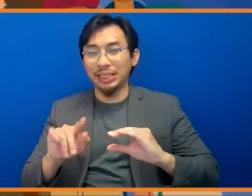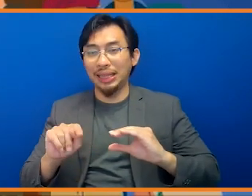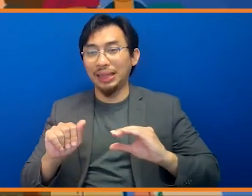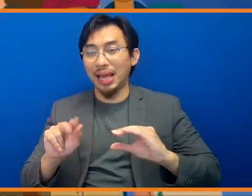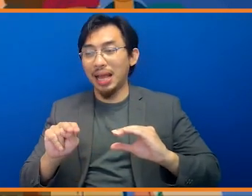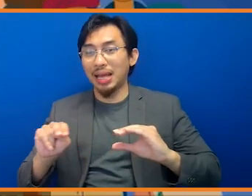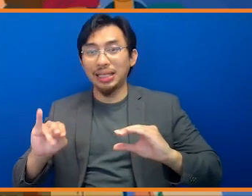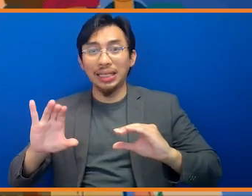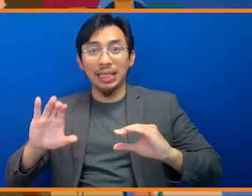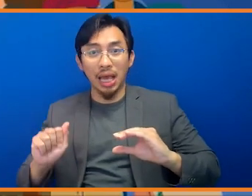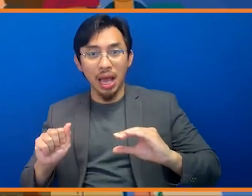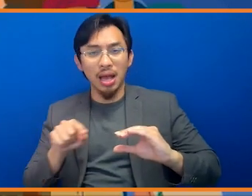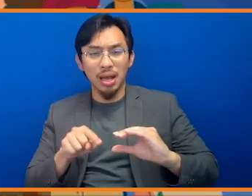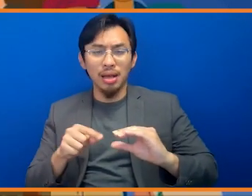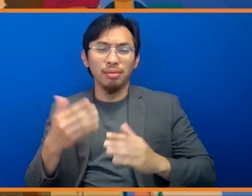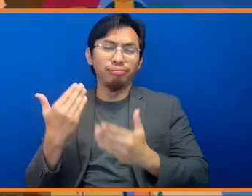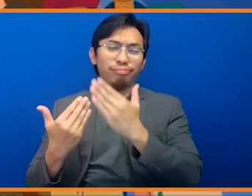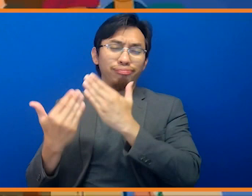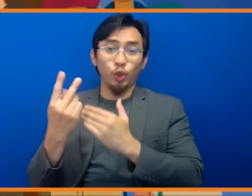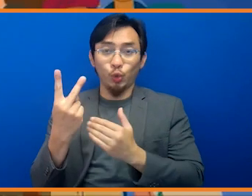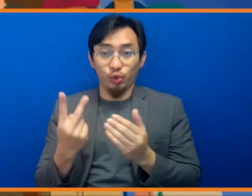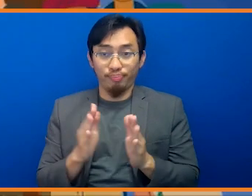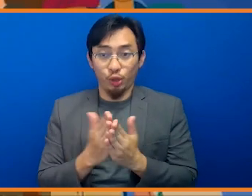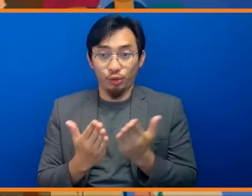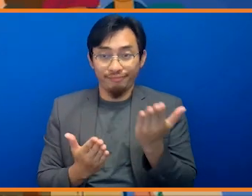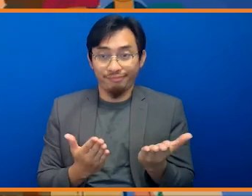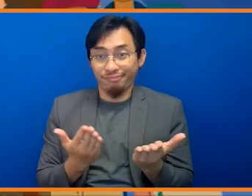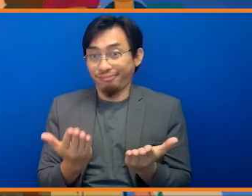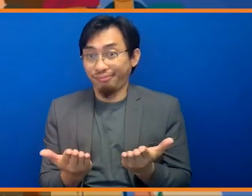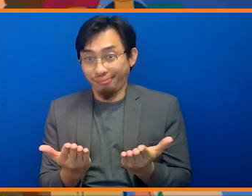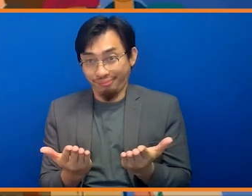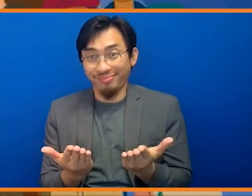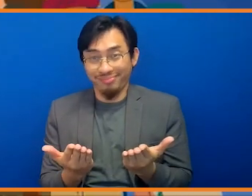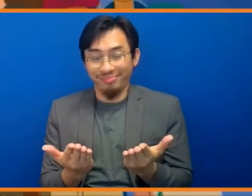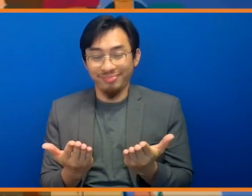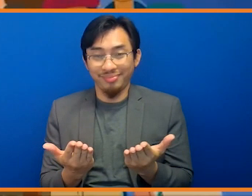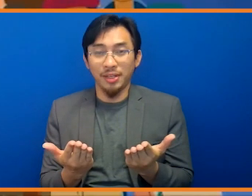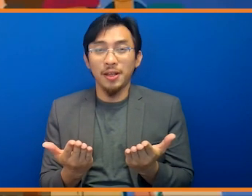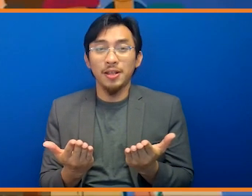published a 2-volume history of the 20th century thus far.